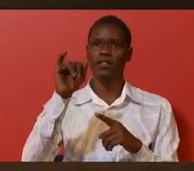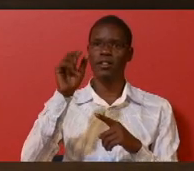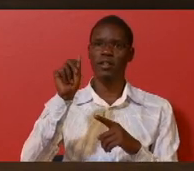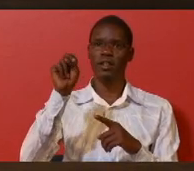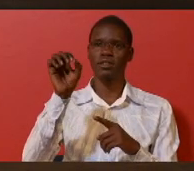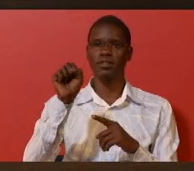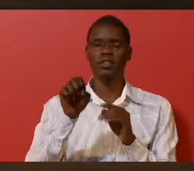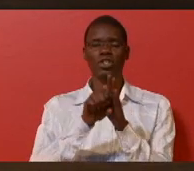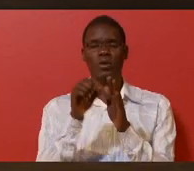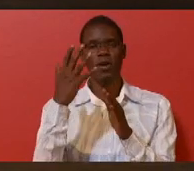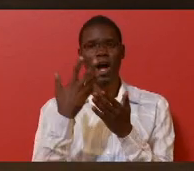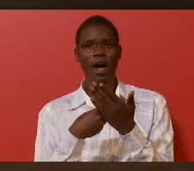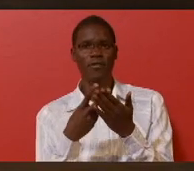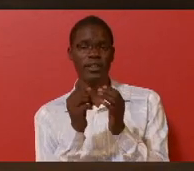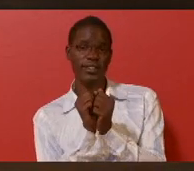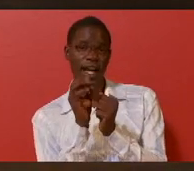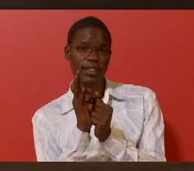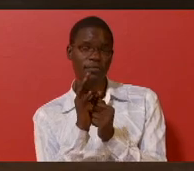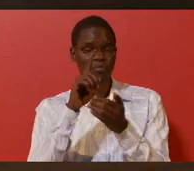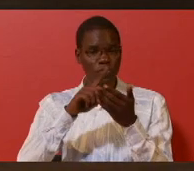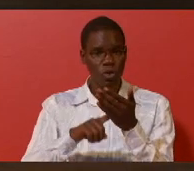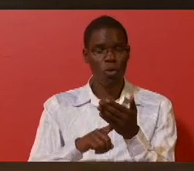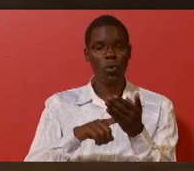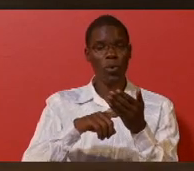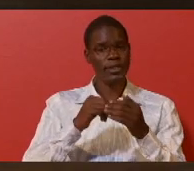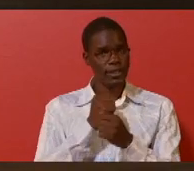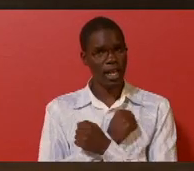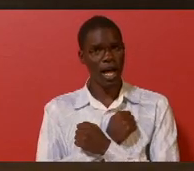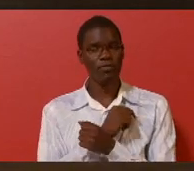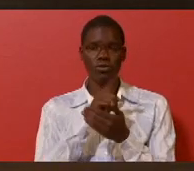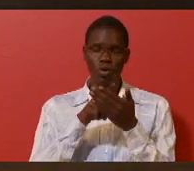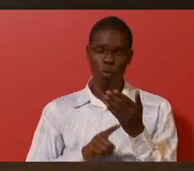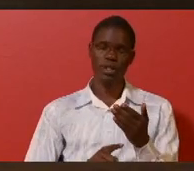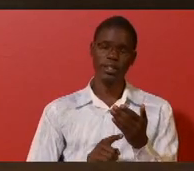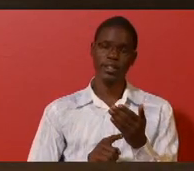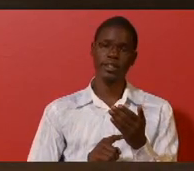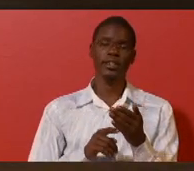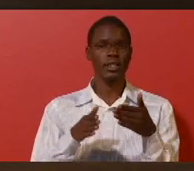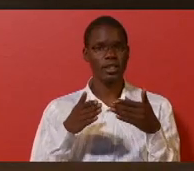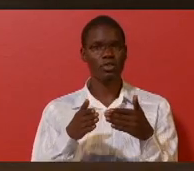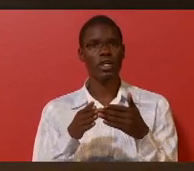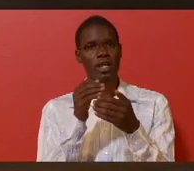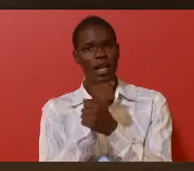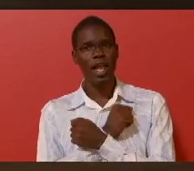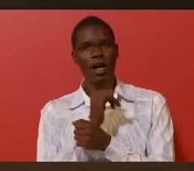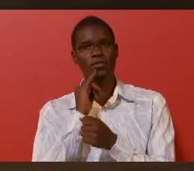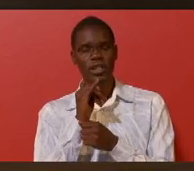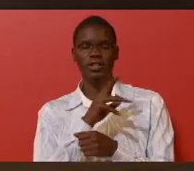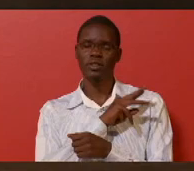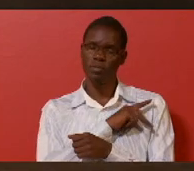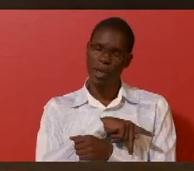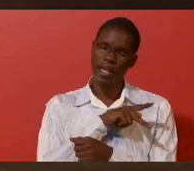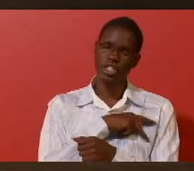back to that. What is love? What is sexuality? Love is patient. Love is kind.